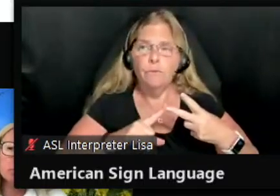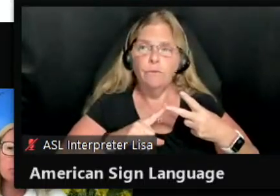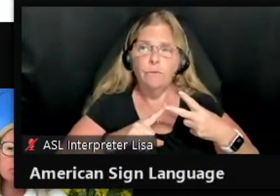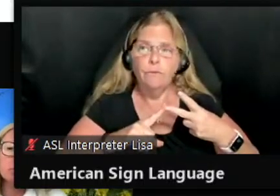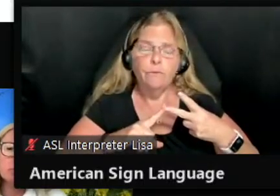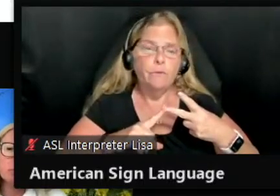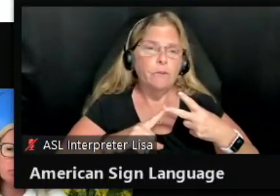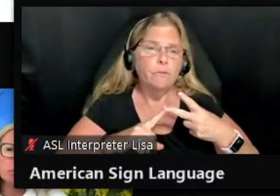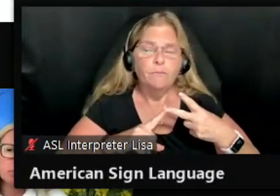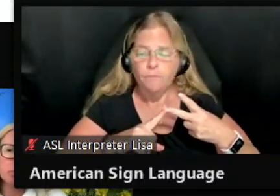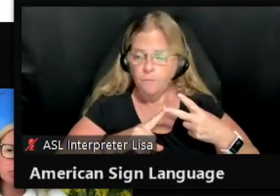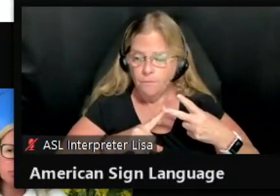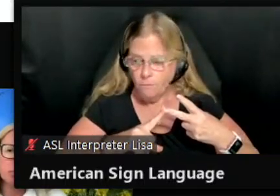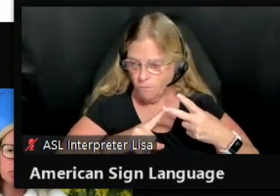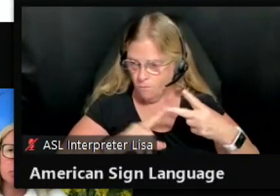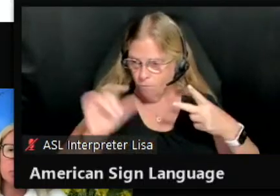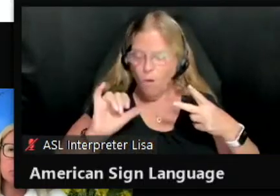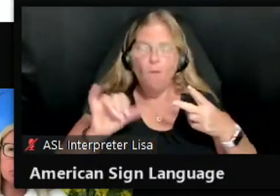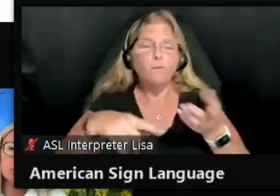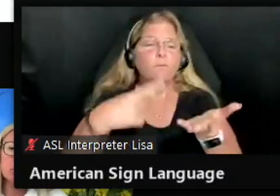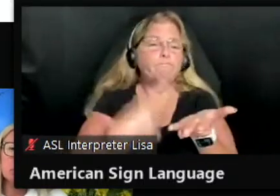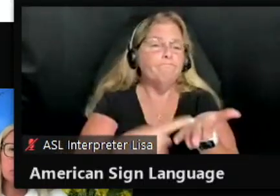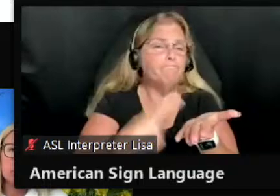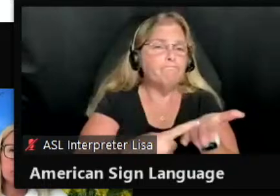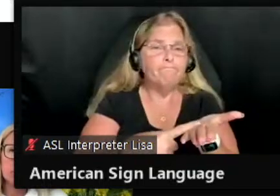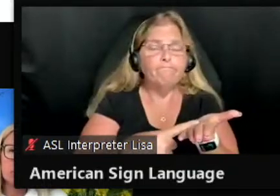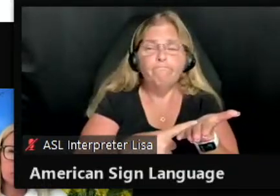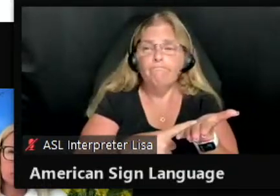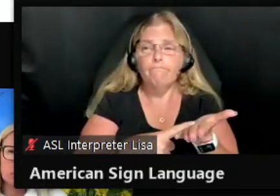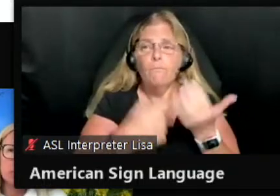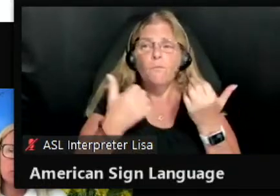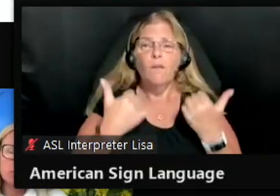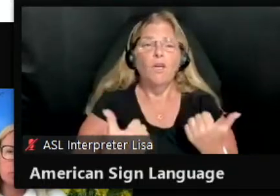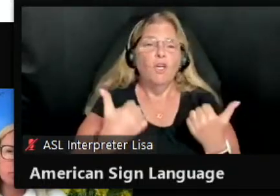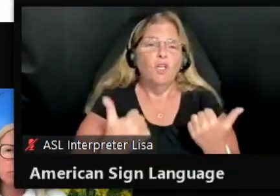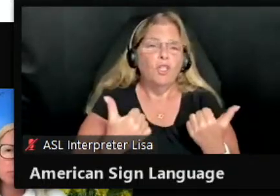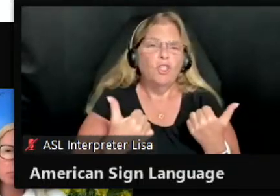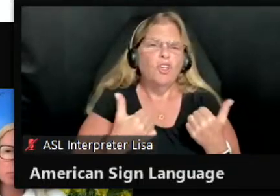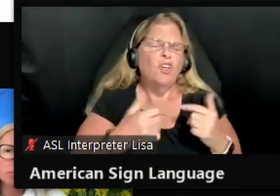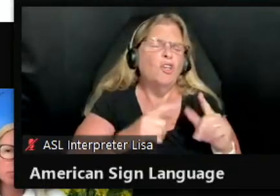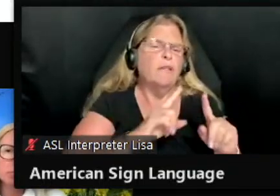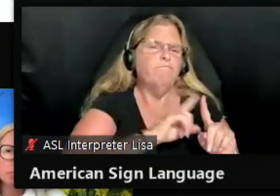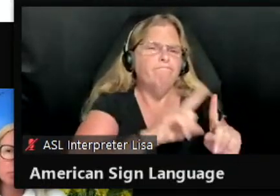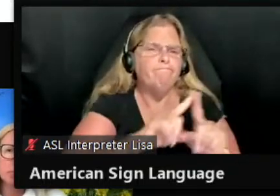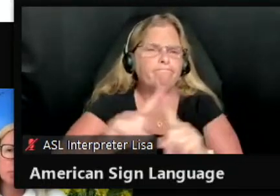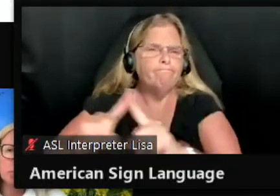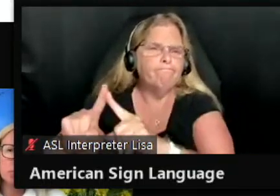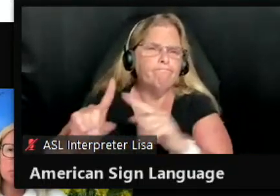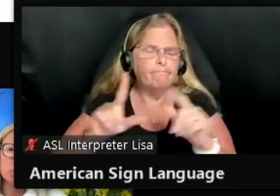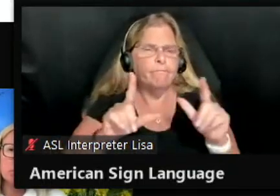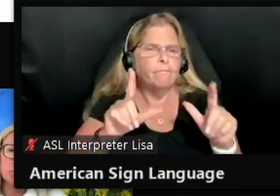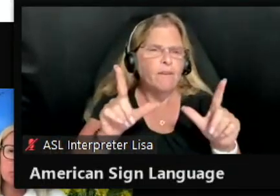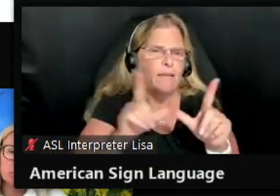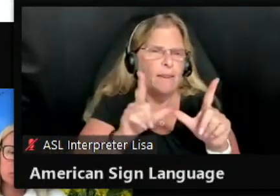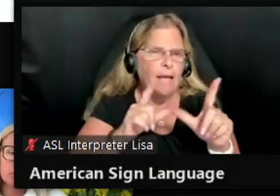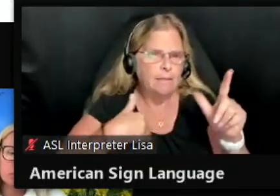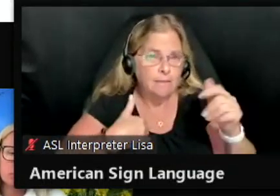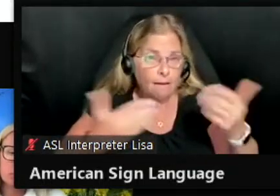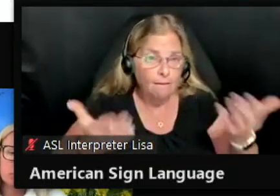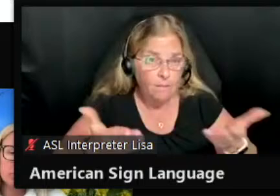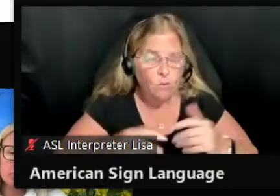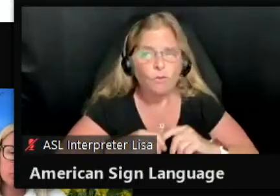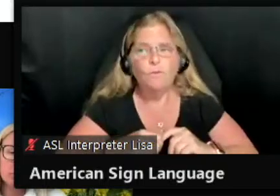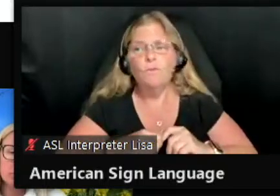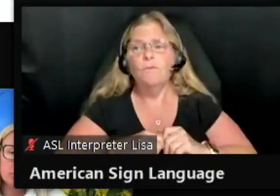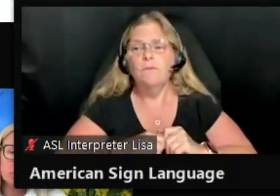It also, I think, lays out the current sort of buckets of licenses that we have. So, there's a couple